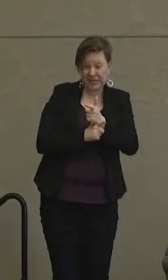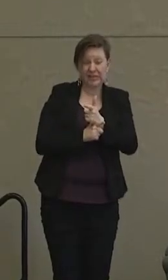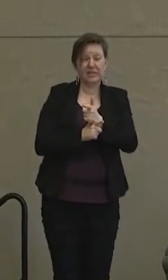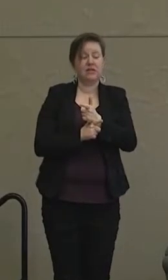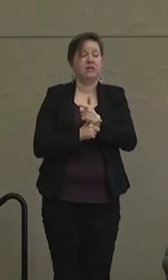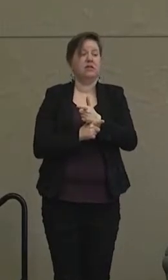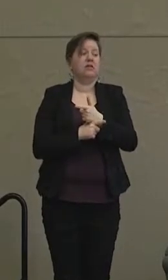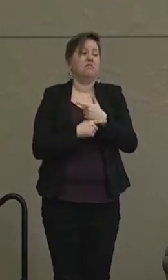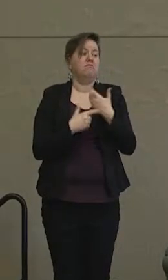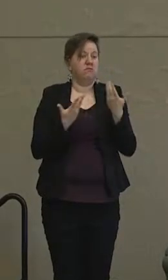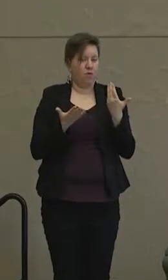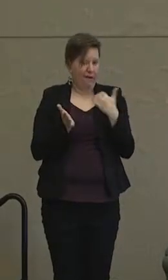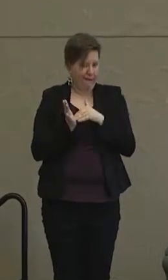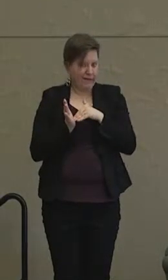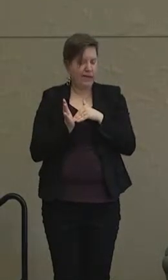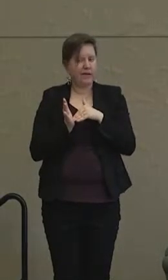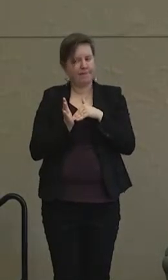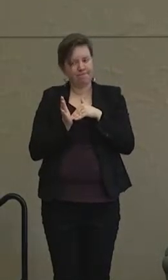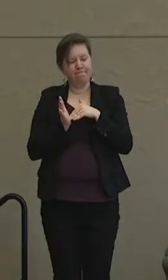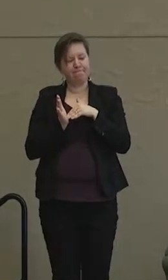so again,